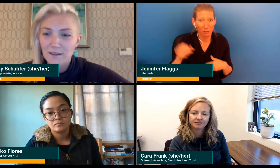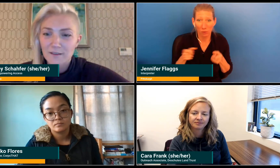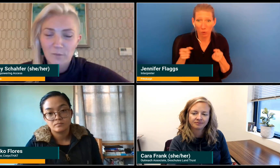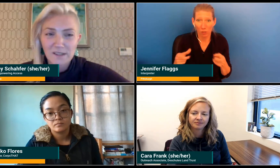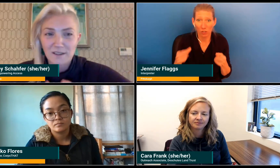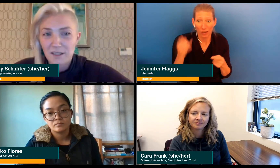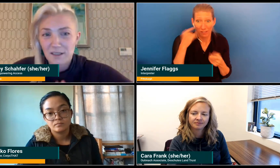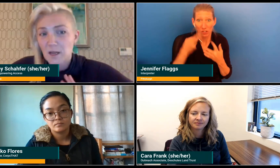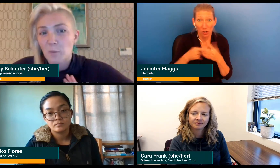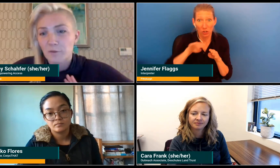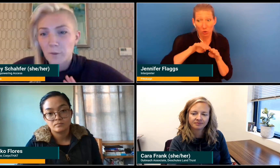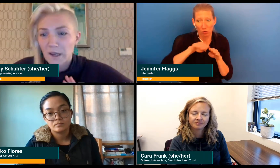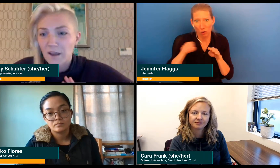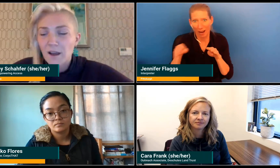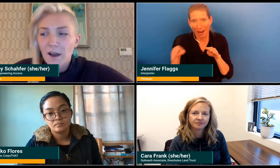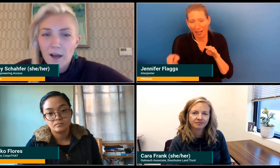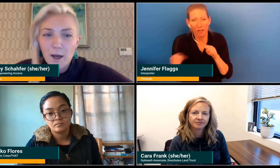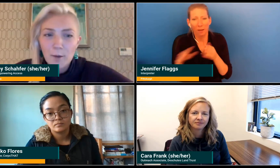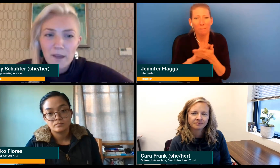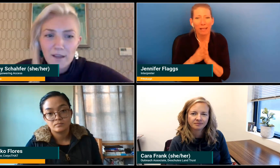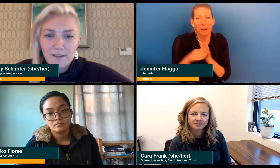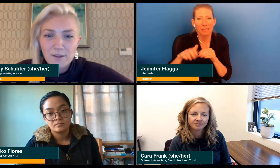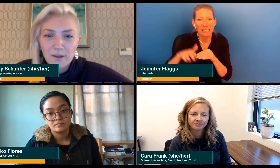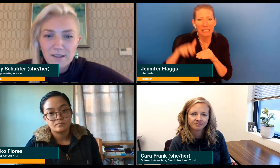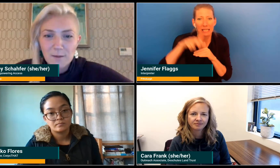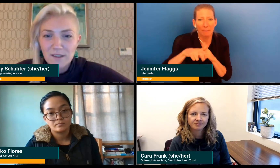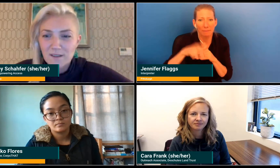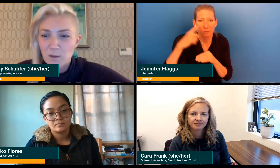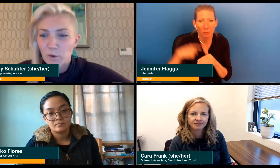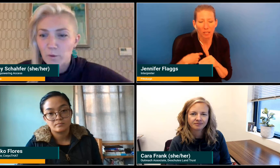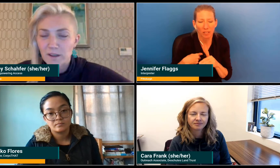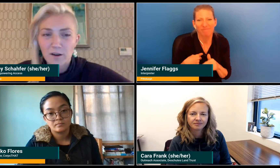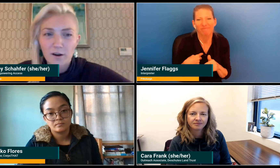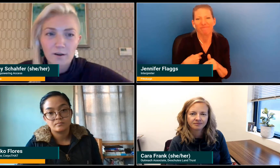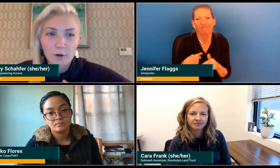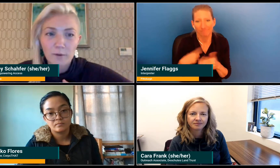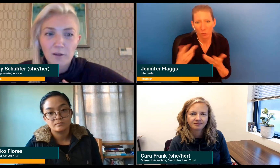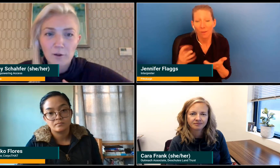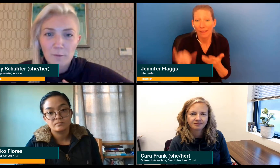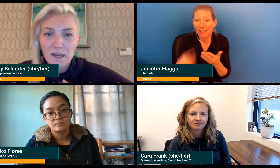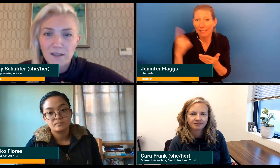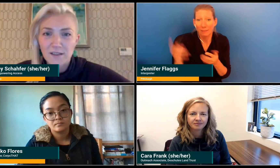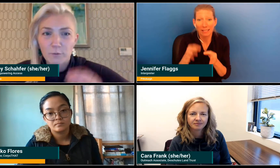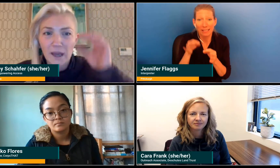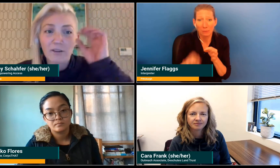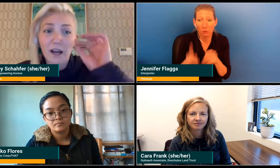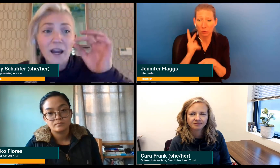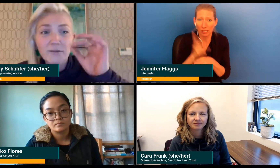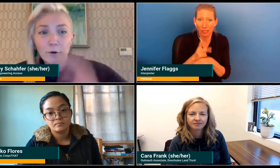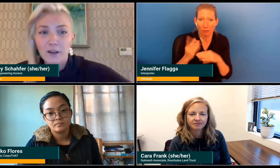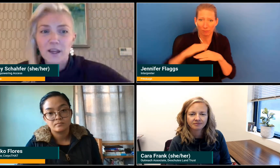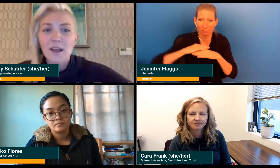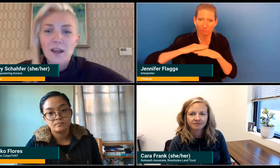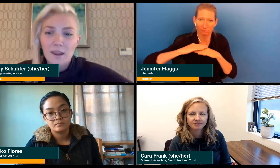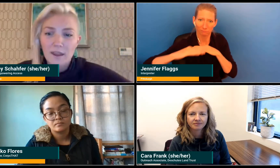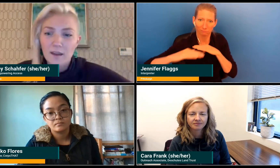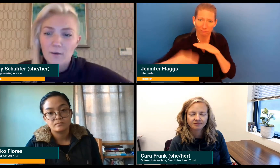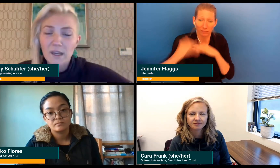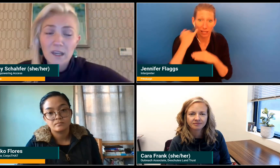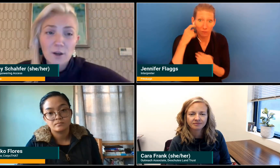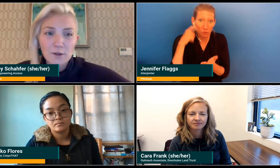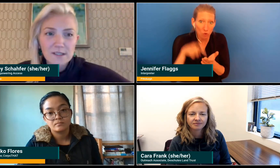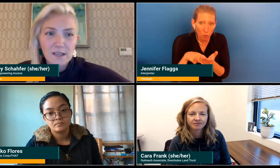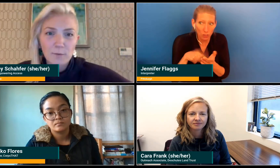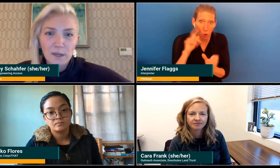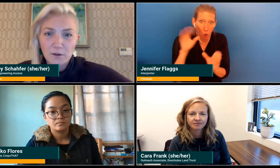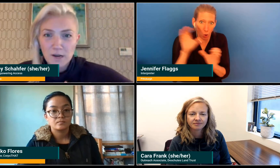creates basically a step for me. And so that's something simple within our regular maintenance. If we have an eye for it, then